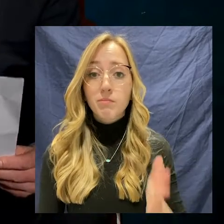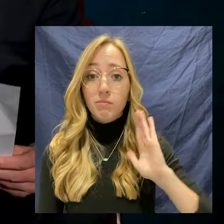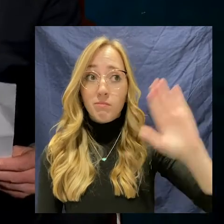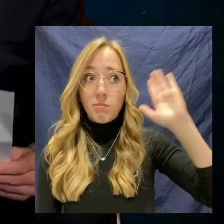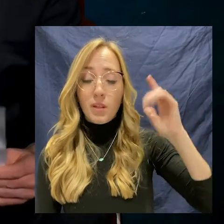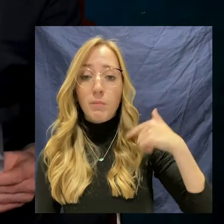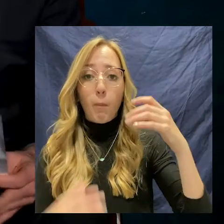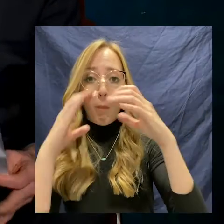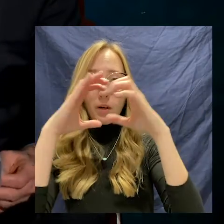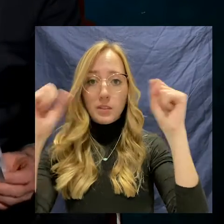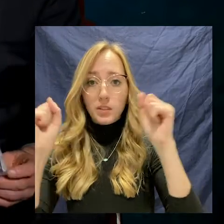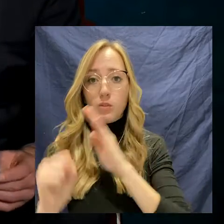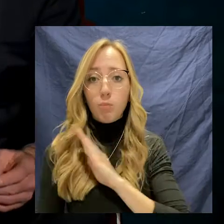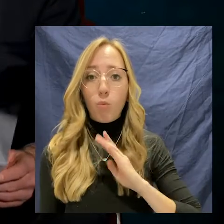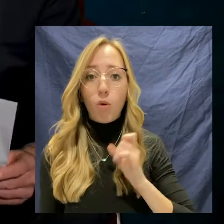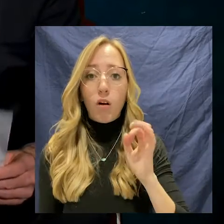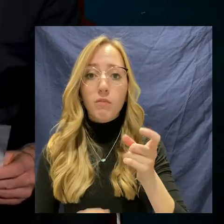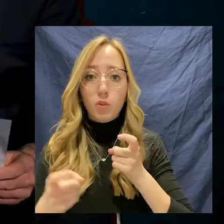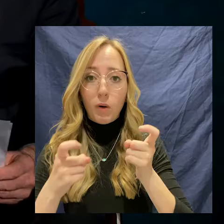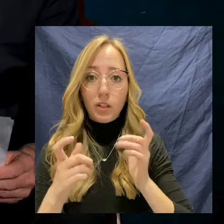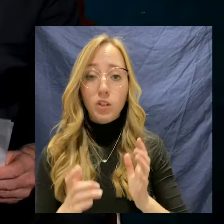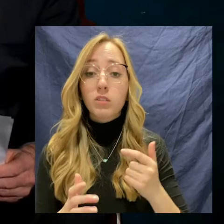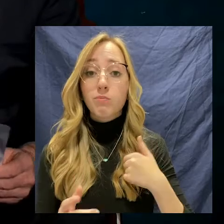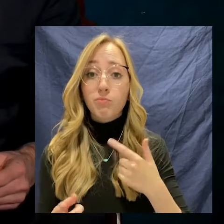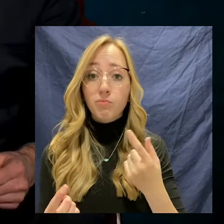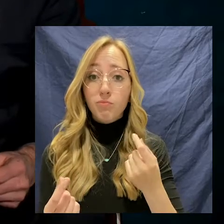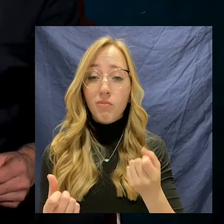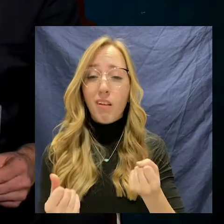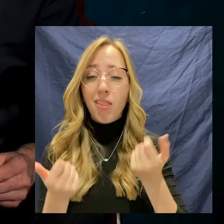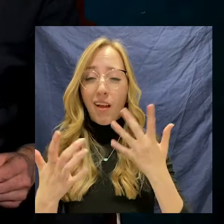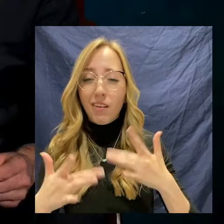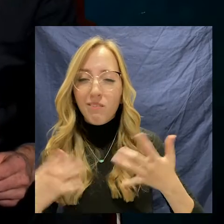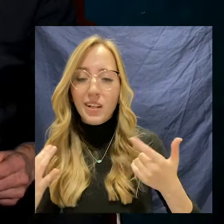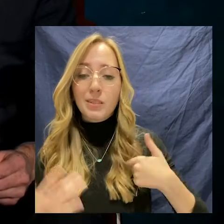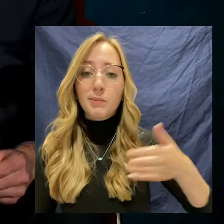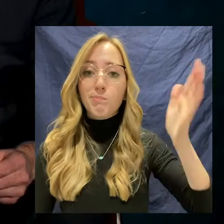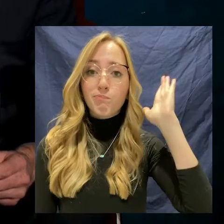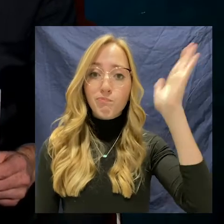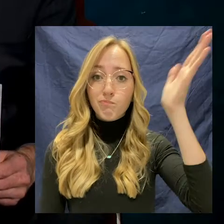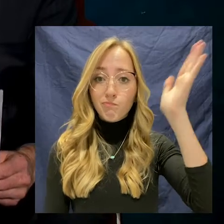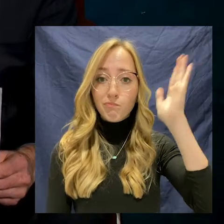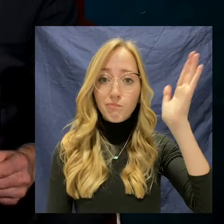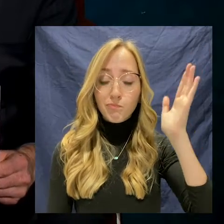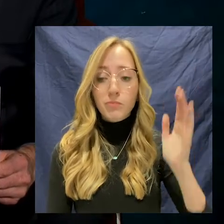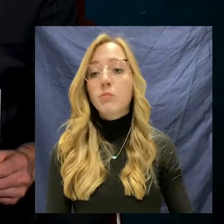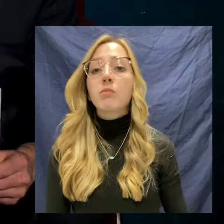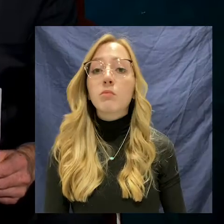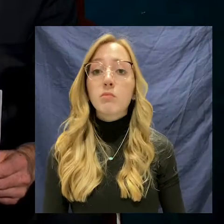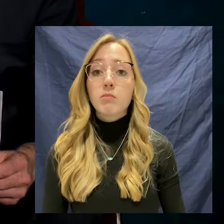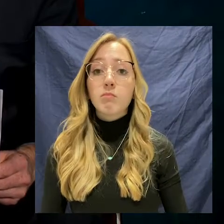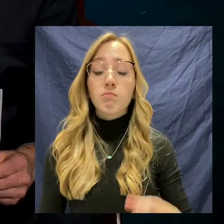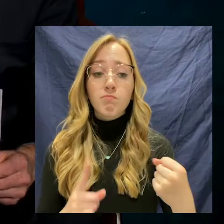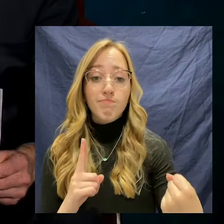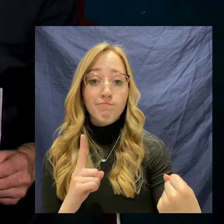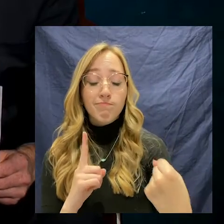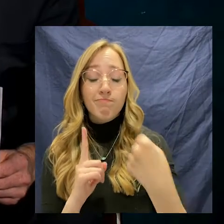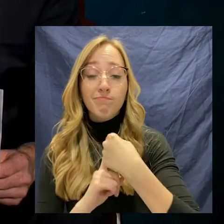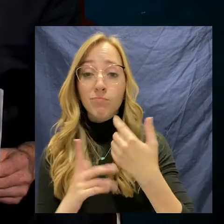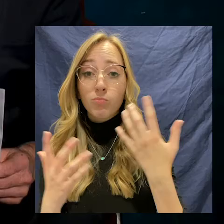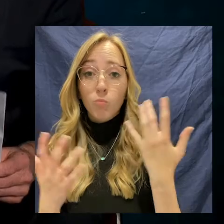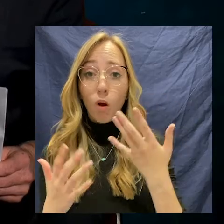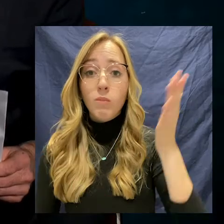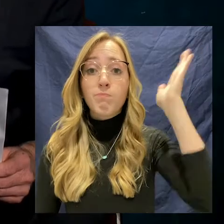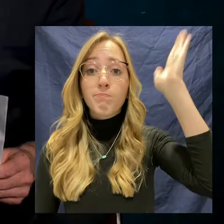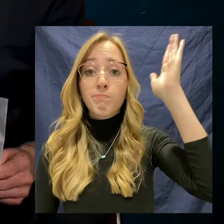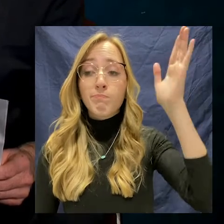of speaking on Vera House behalf at many events. What always struck me was that after every speaking engagement,